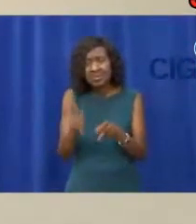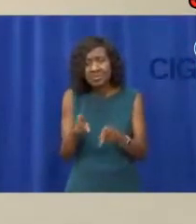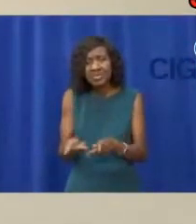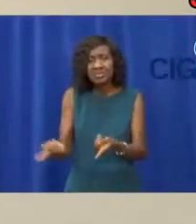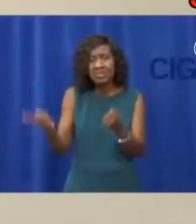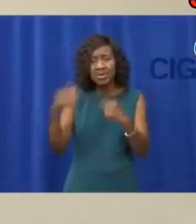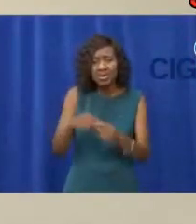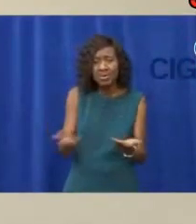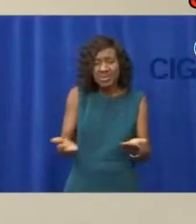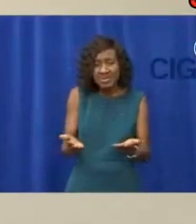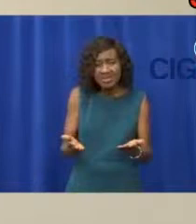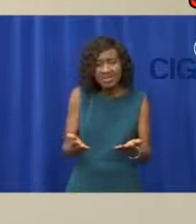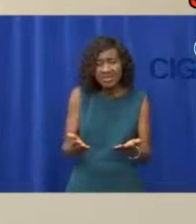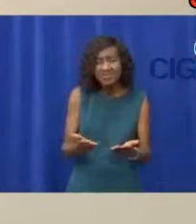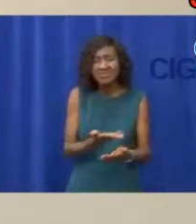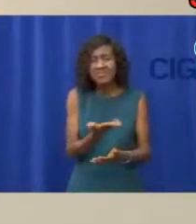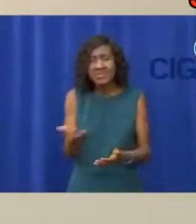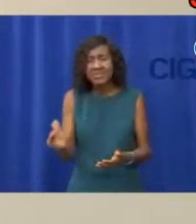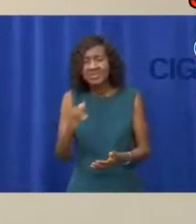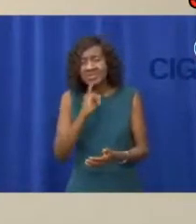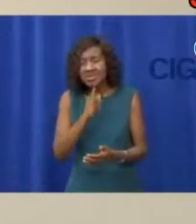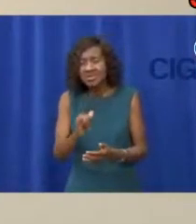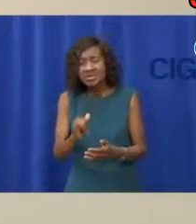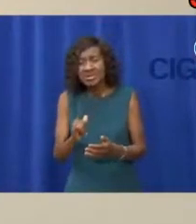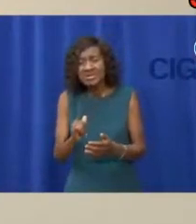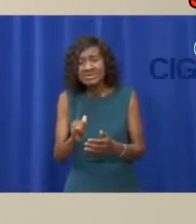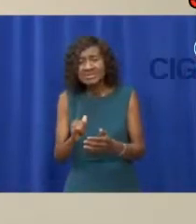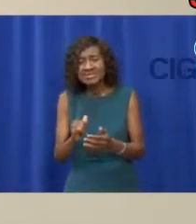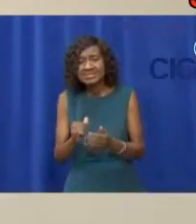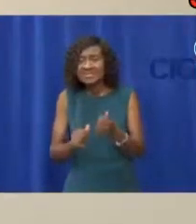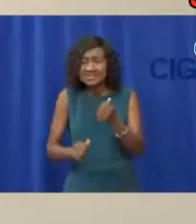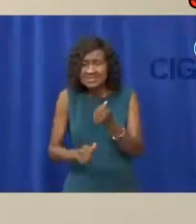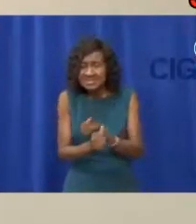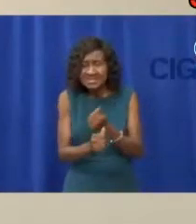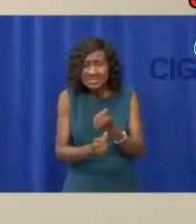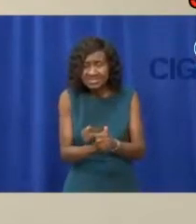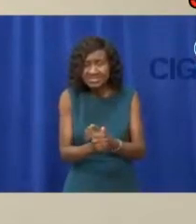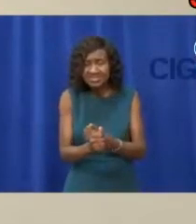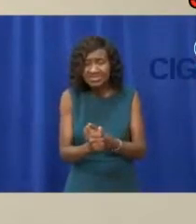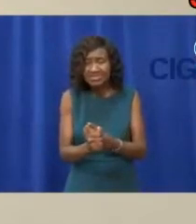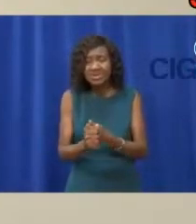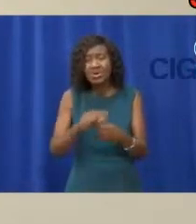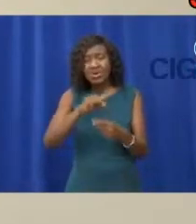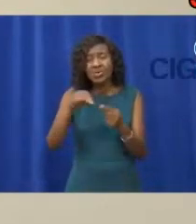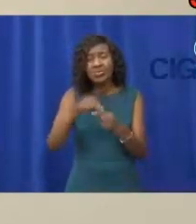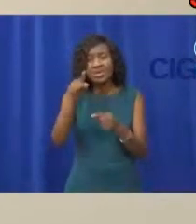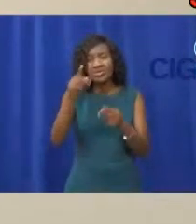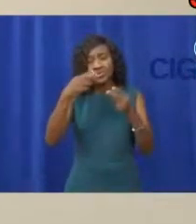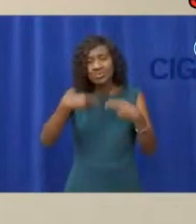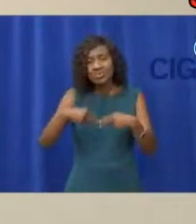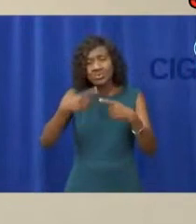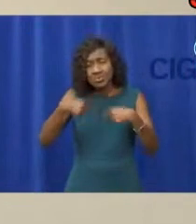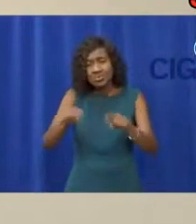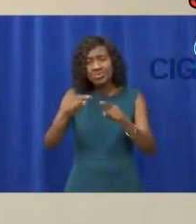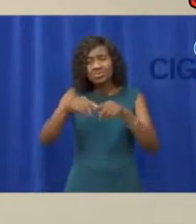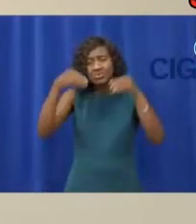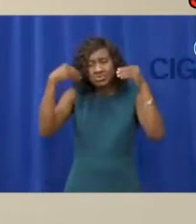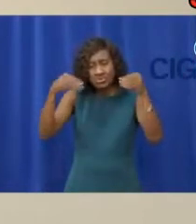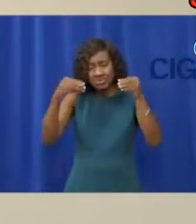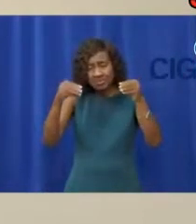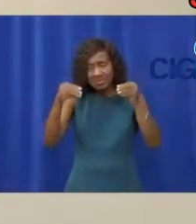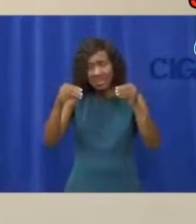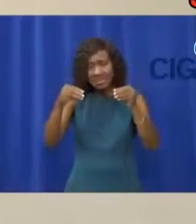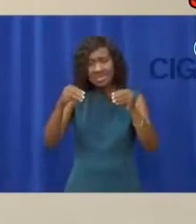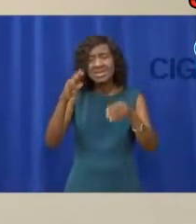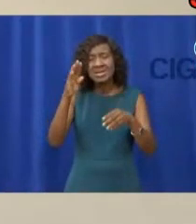is far greater risk bucking up in your friend up in Foster's than it will be in getting the virus